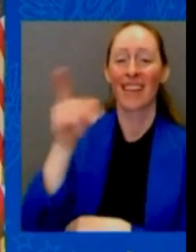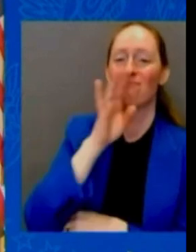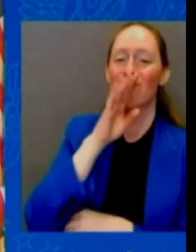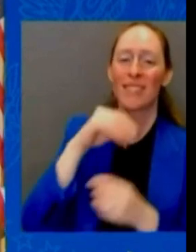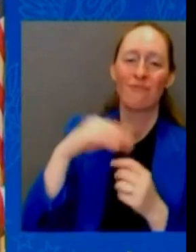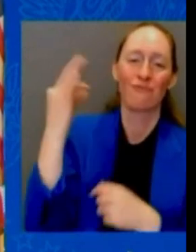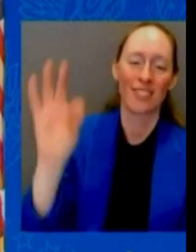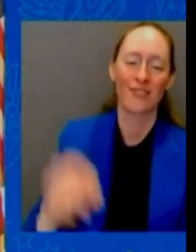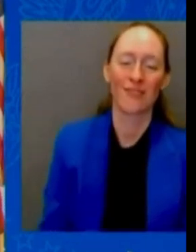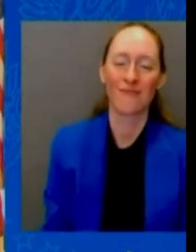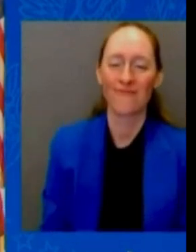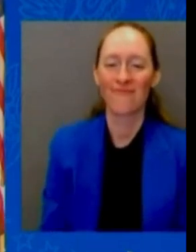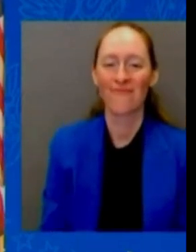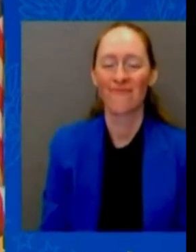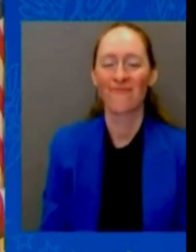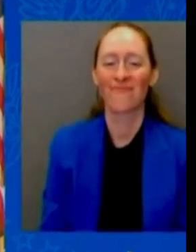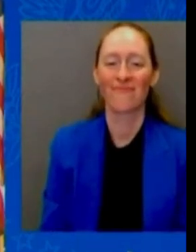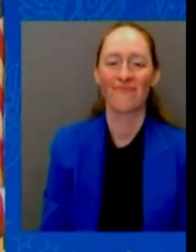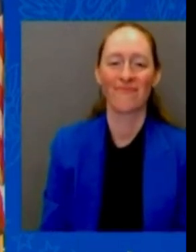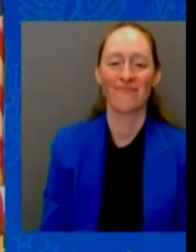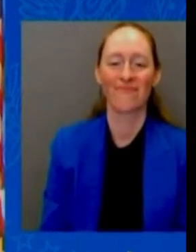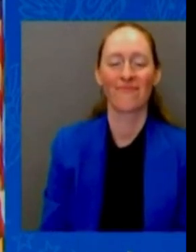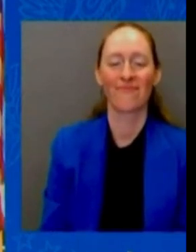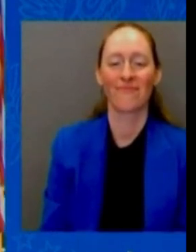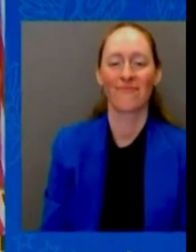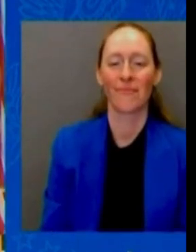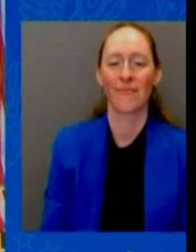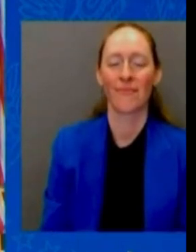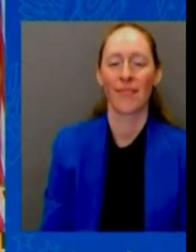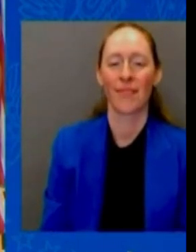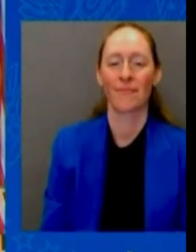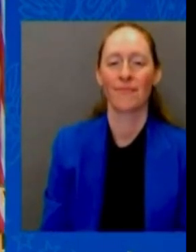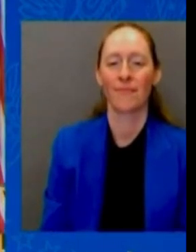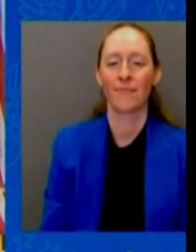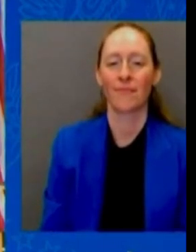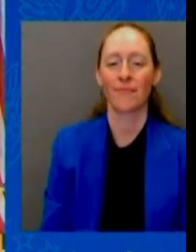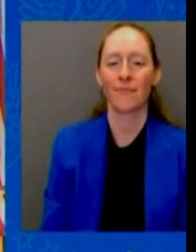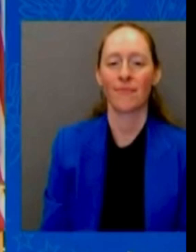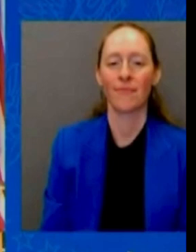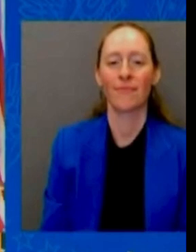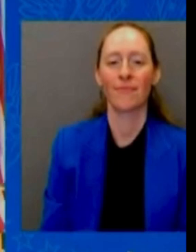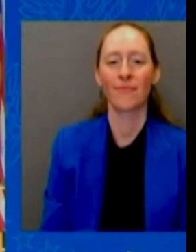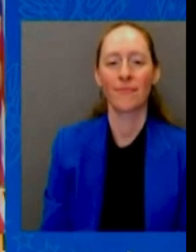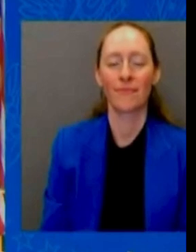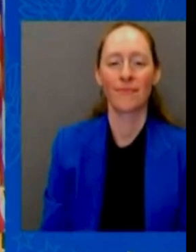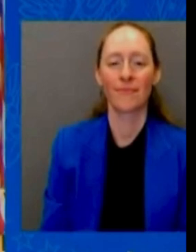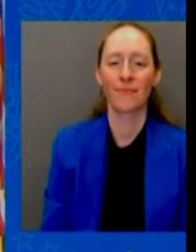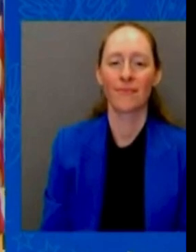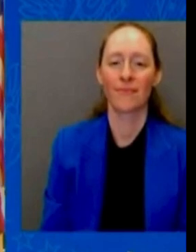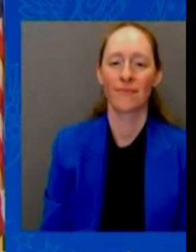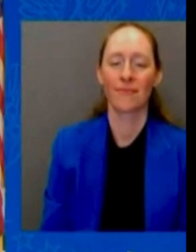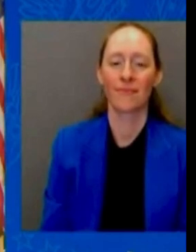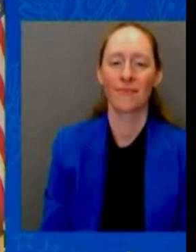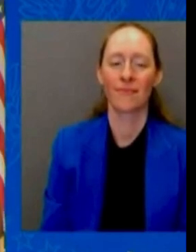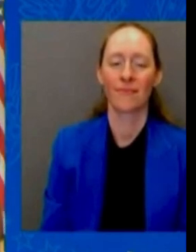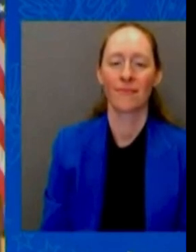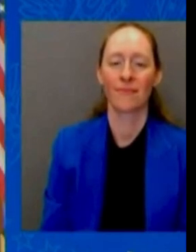et face aux crises multiples qui frappent nos nations et nos sociétés, il nous faut